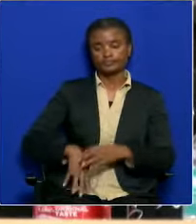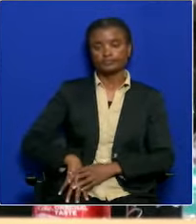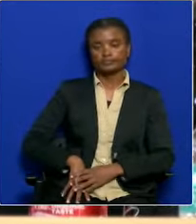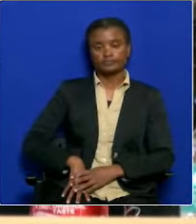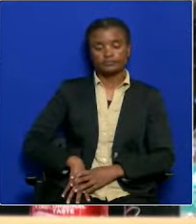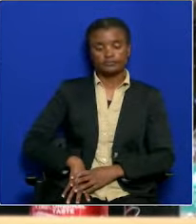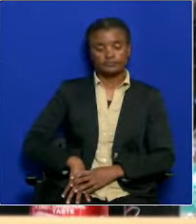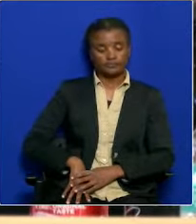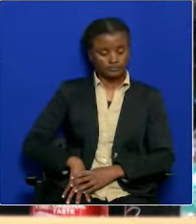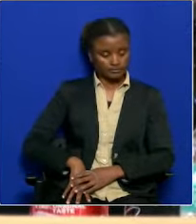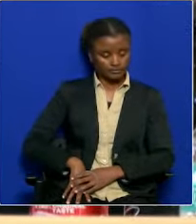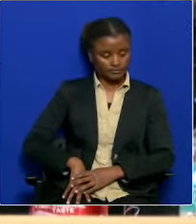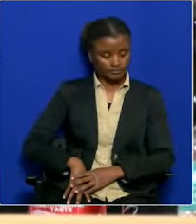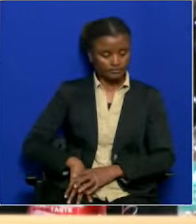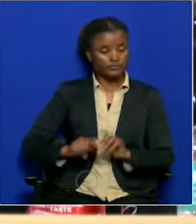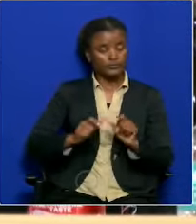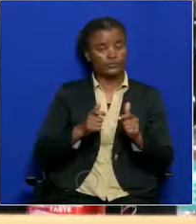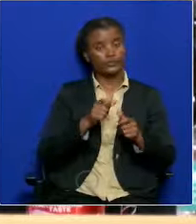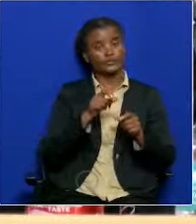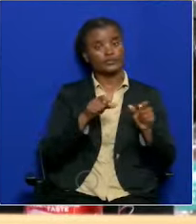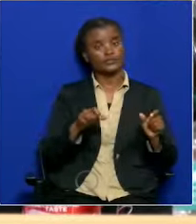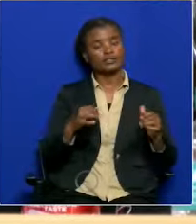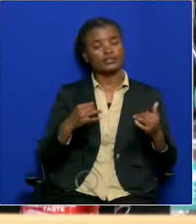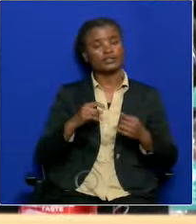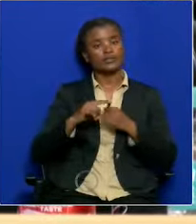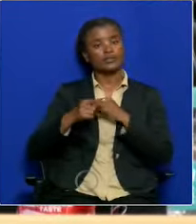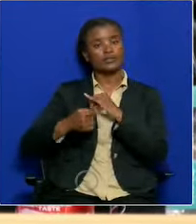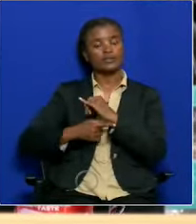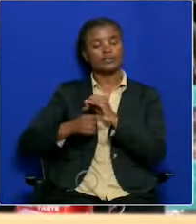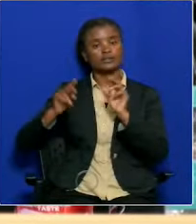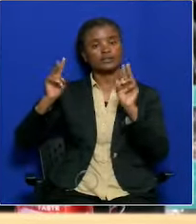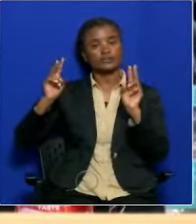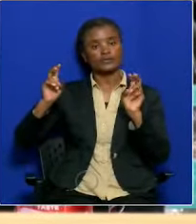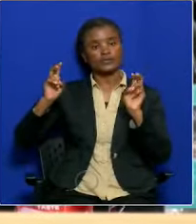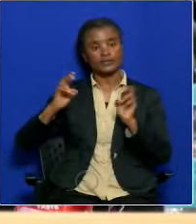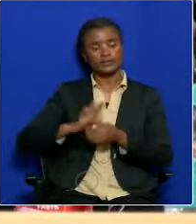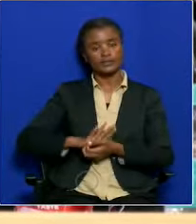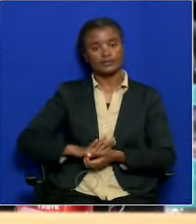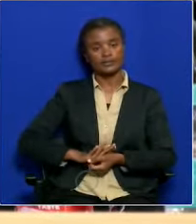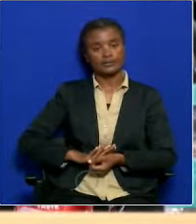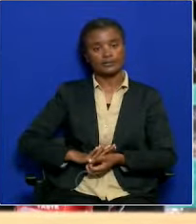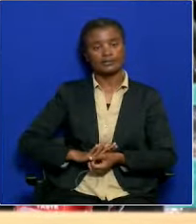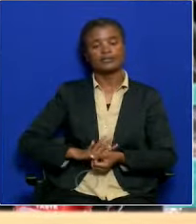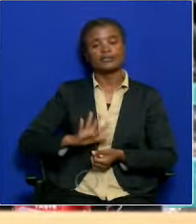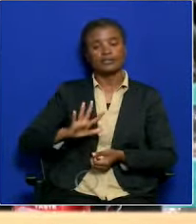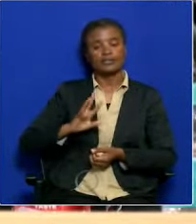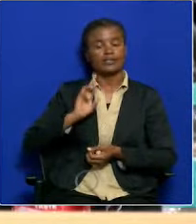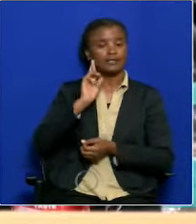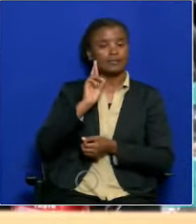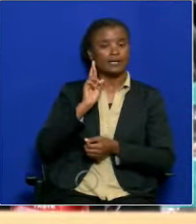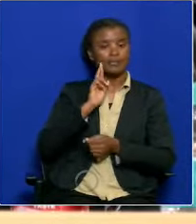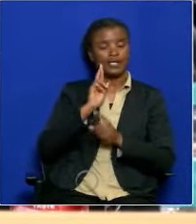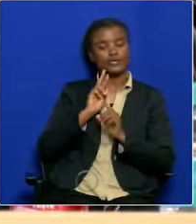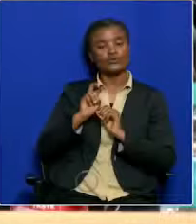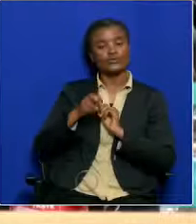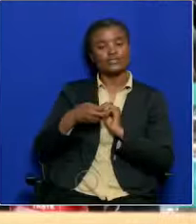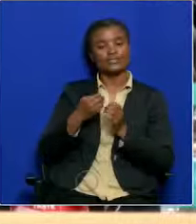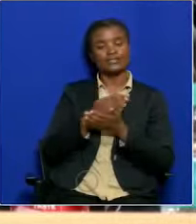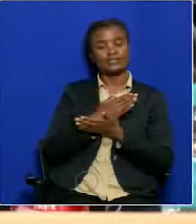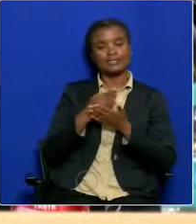Commissioners, I'll move on to the last topic, bearing in mind that you stole some of my 20 minutes. I'm within my time.